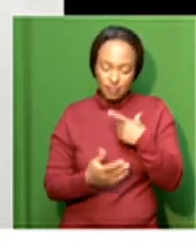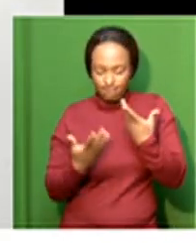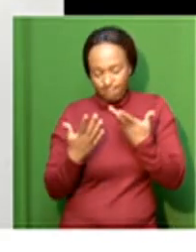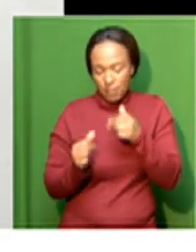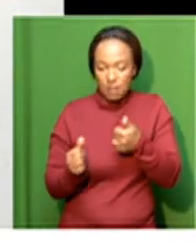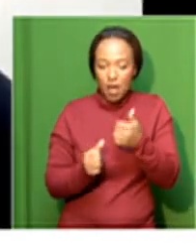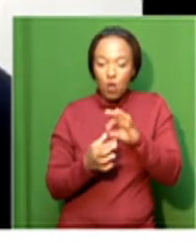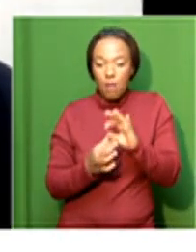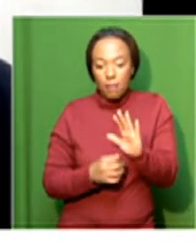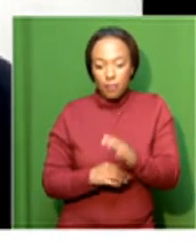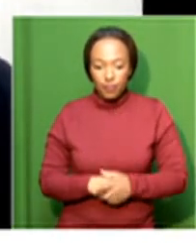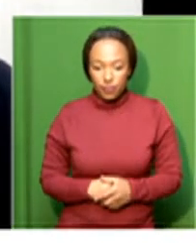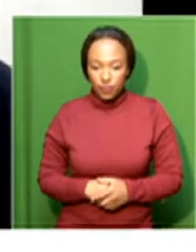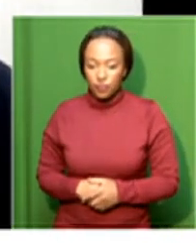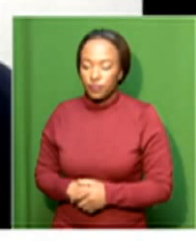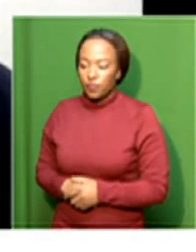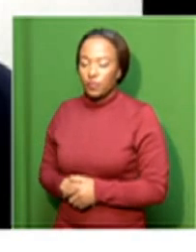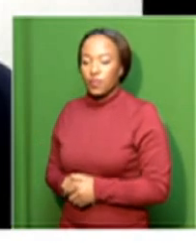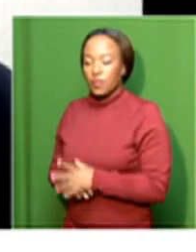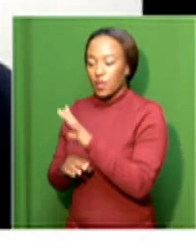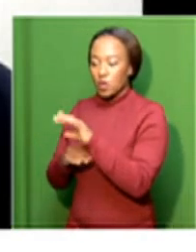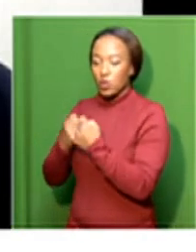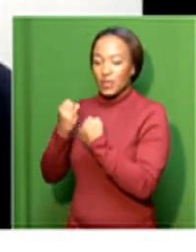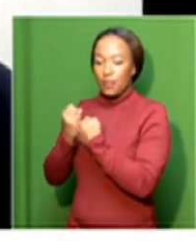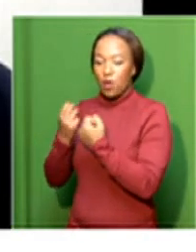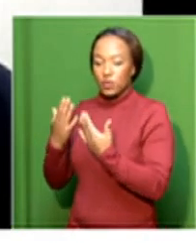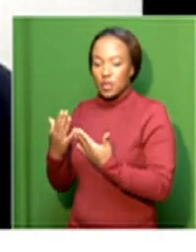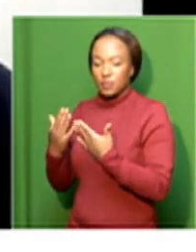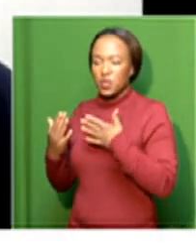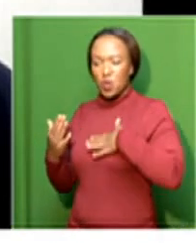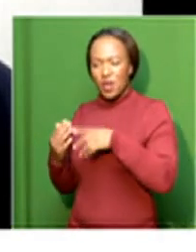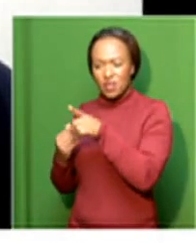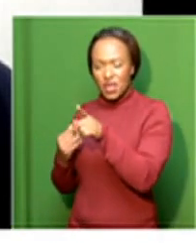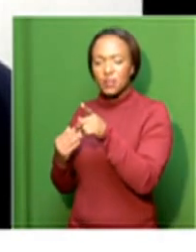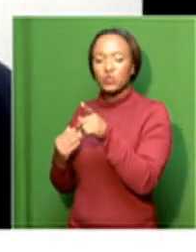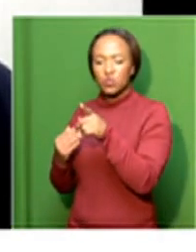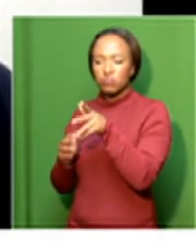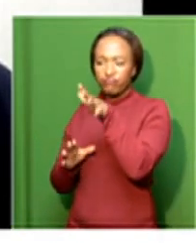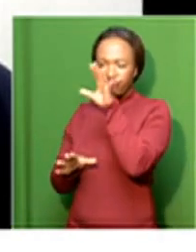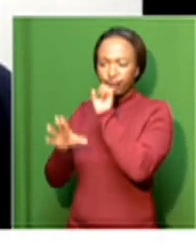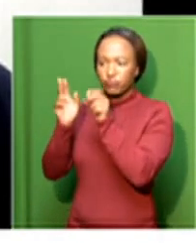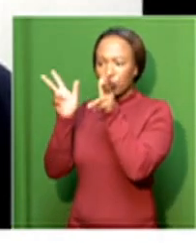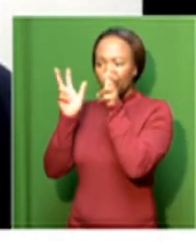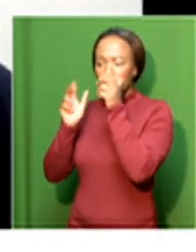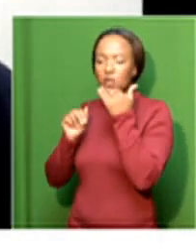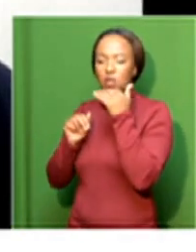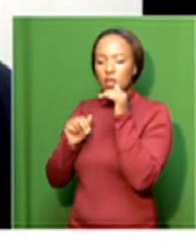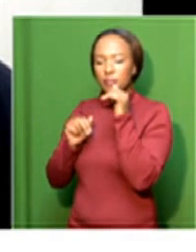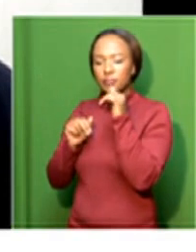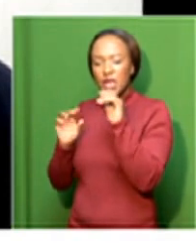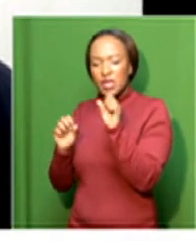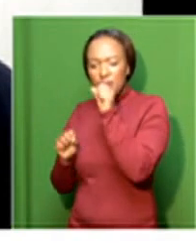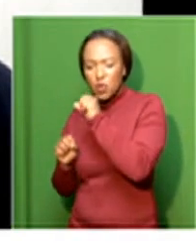yeah. Yeah. So how would you like your fans to consume your music in terms of the message that is encapsulated in that music?